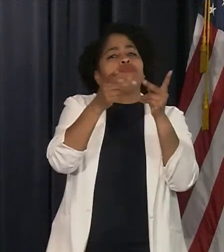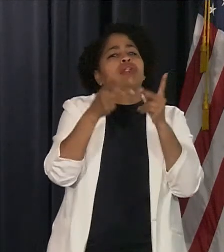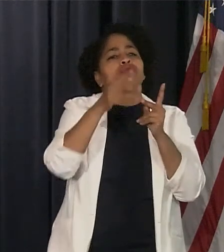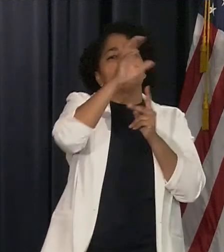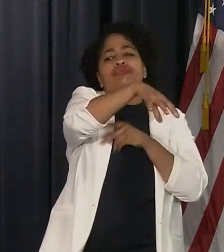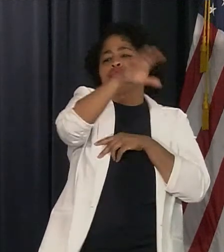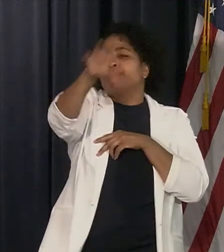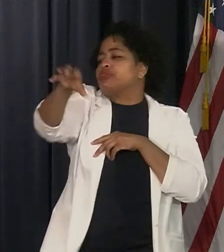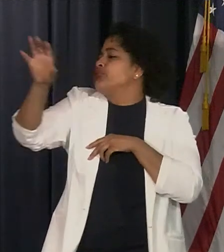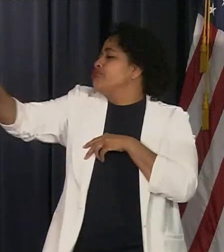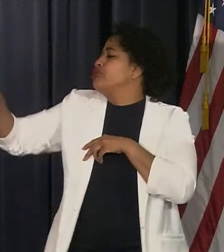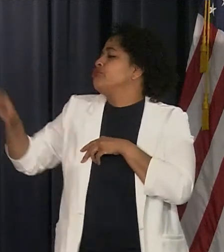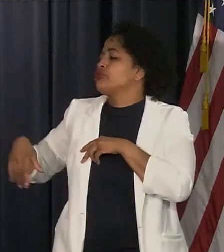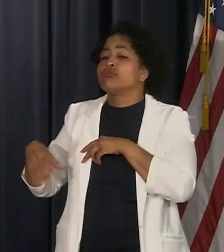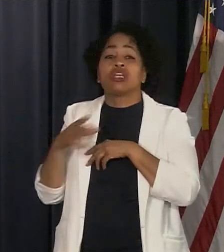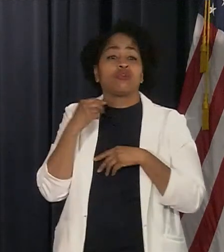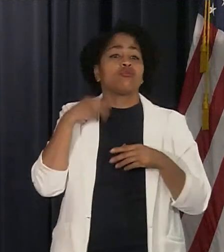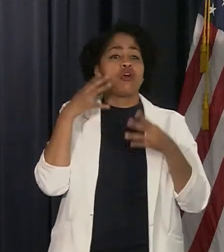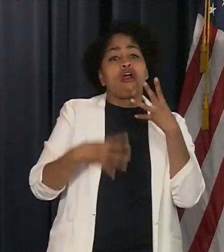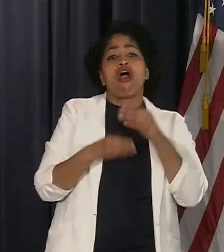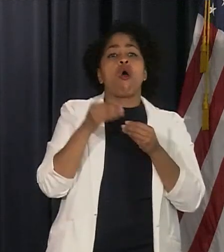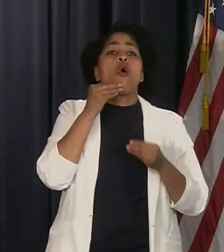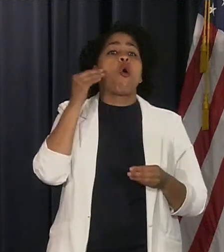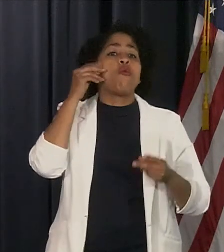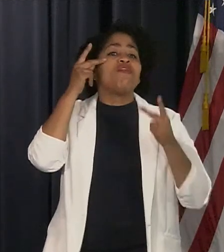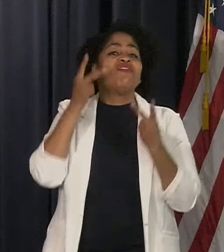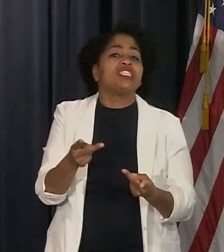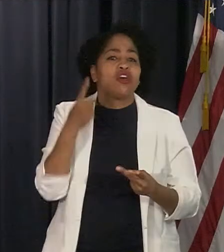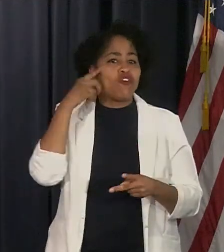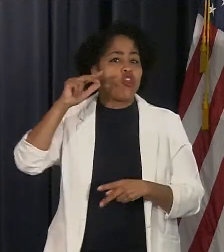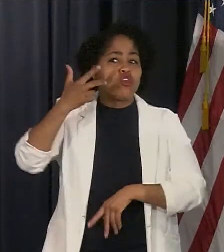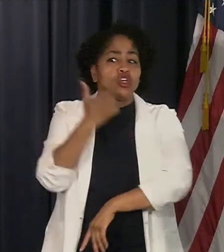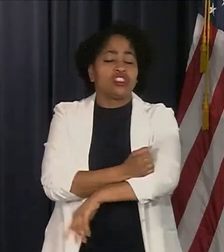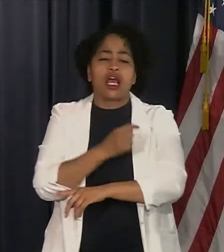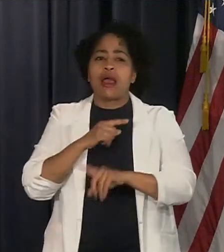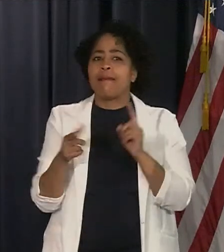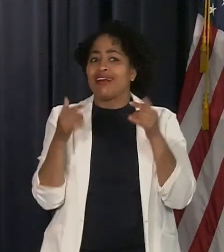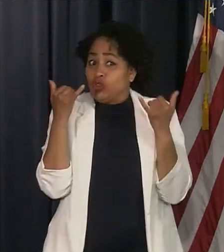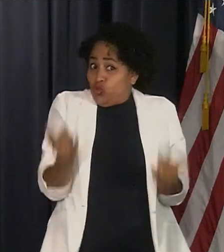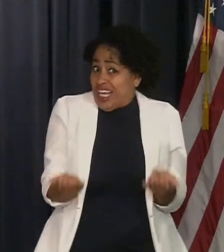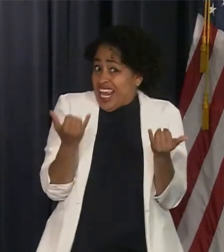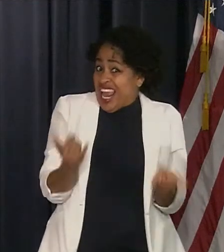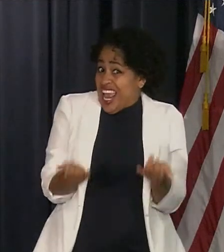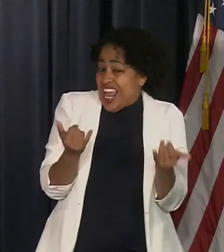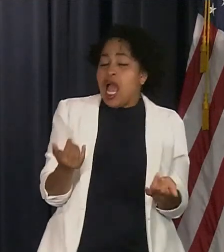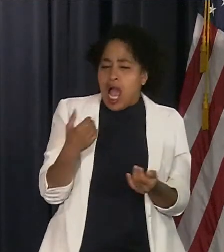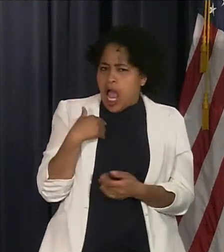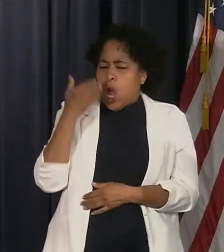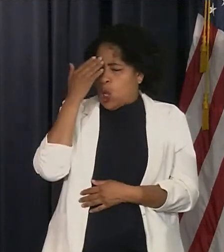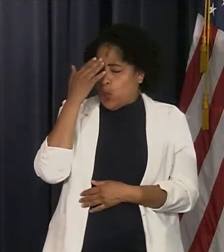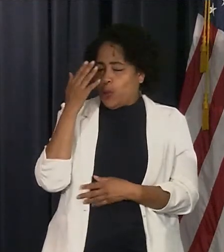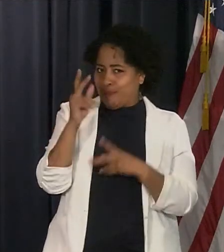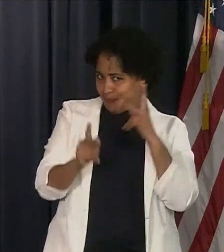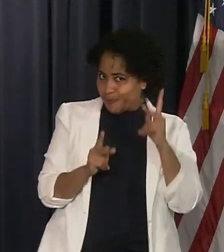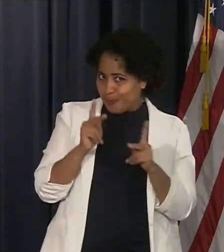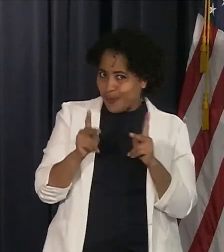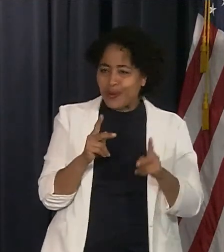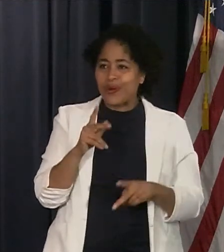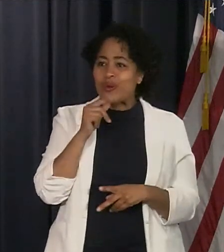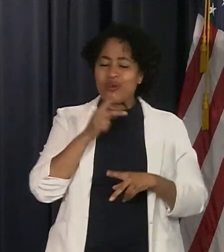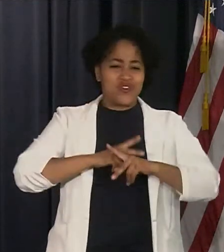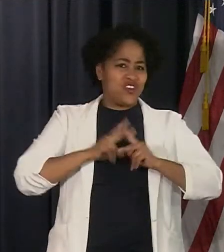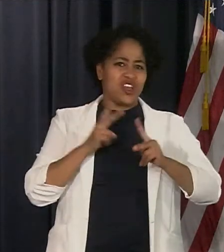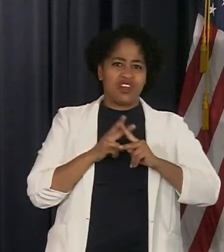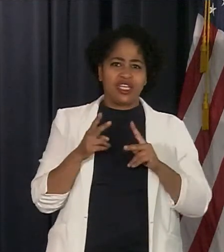be adding home visits in the next week or so. But at least today, I know there are some people who have been